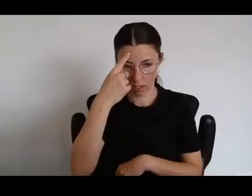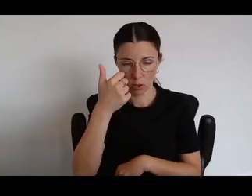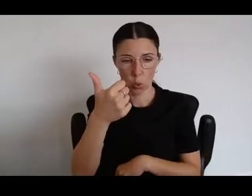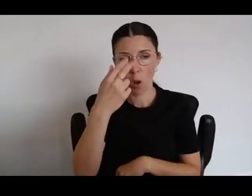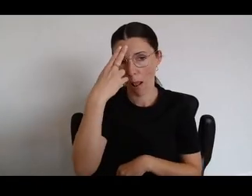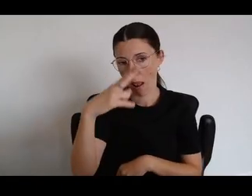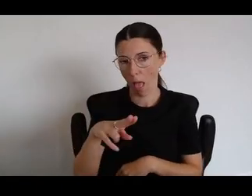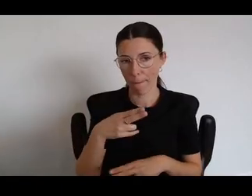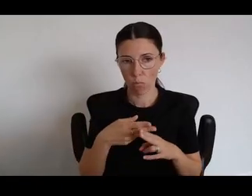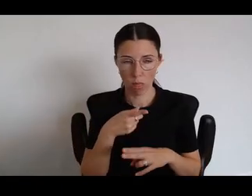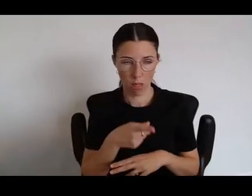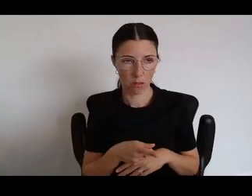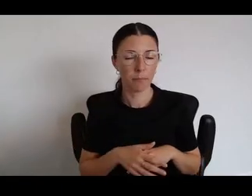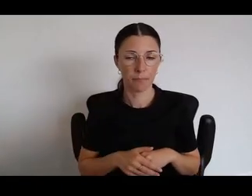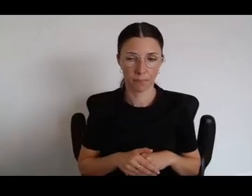this. And